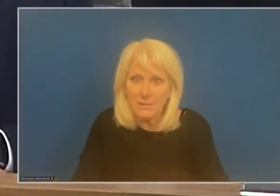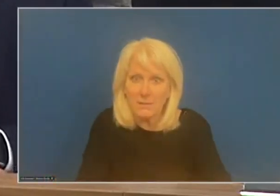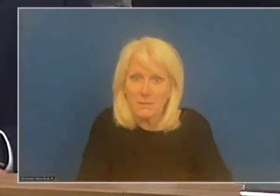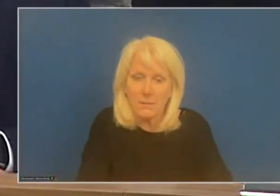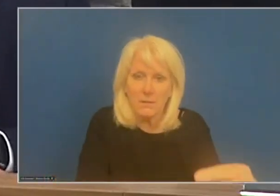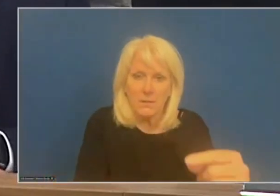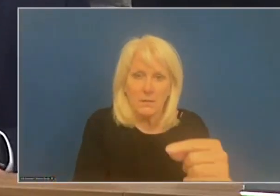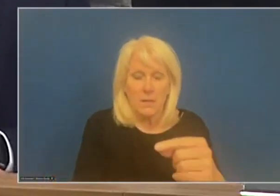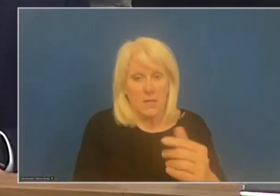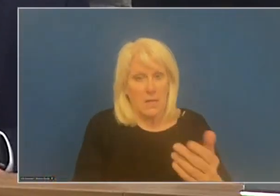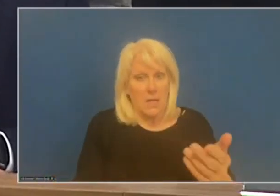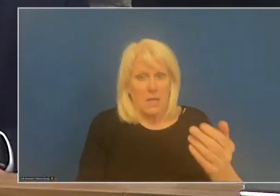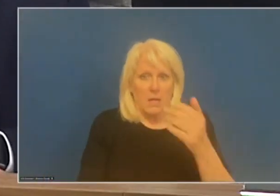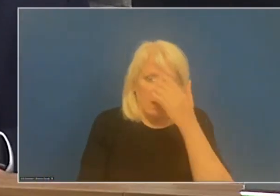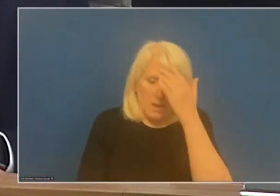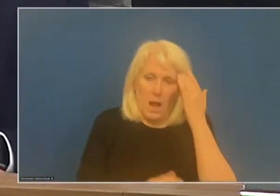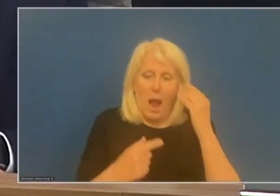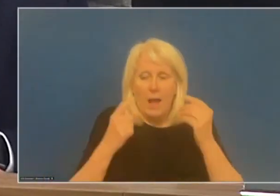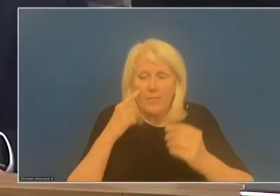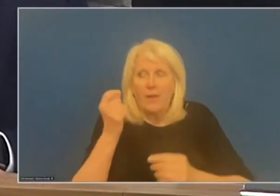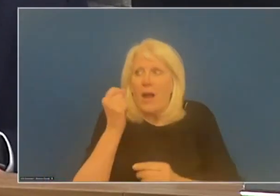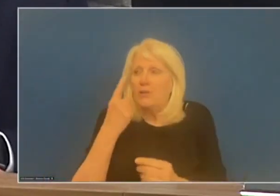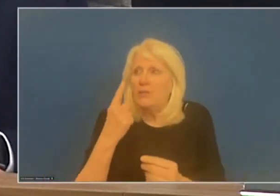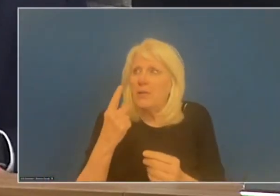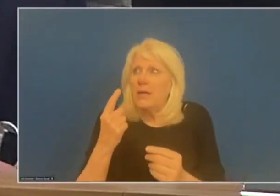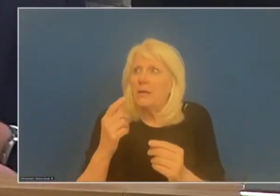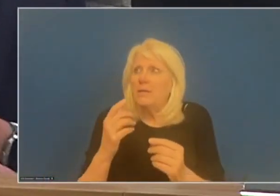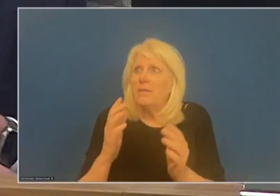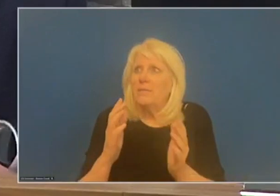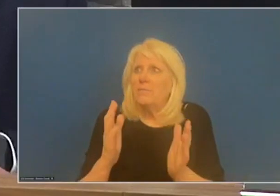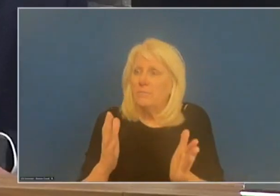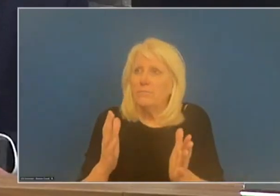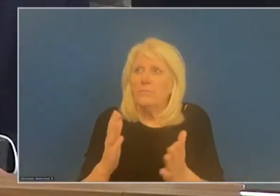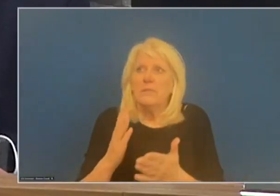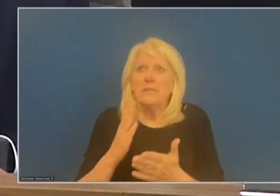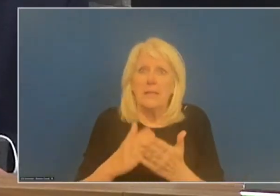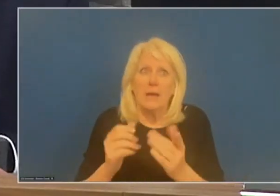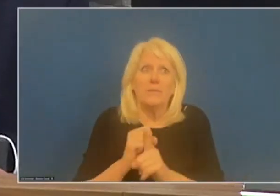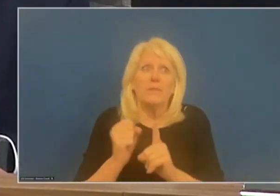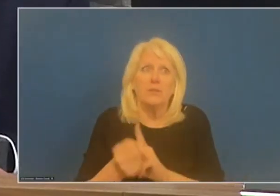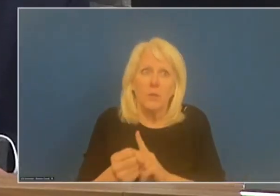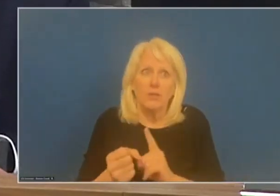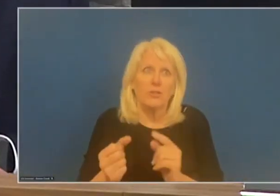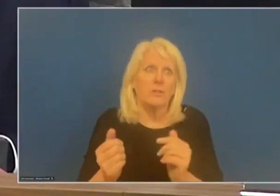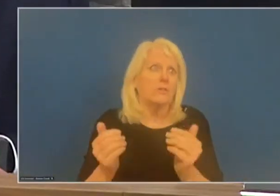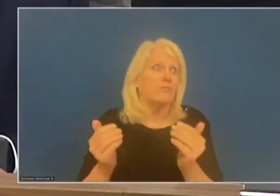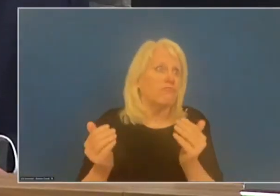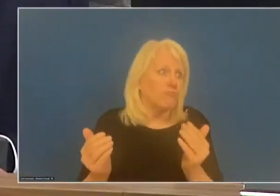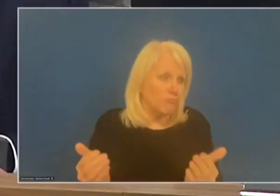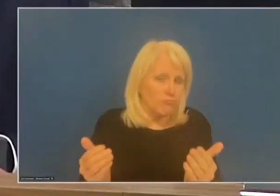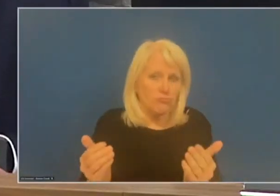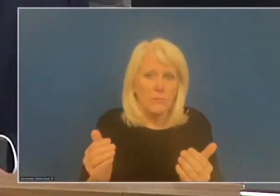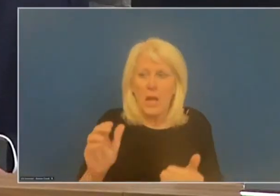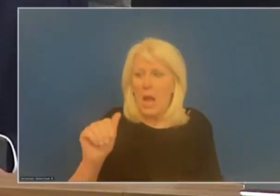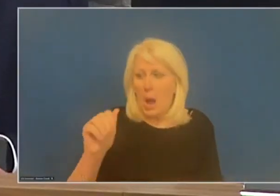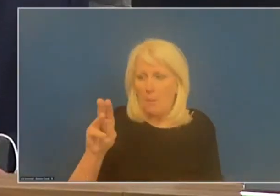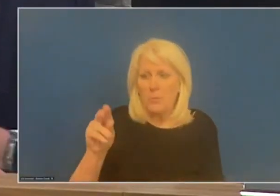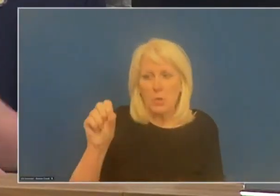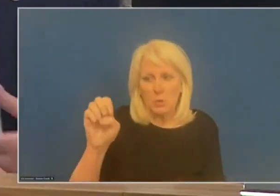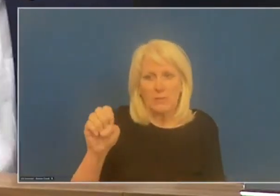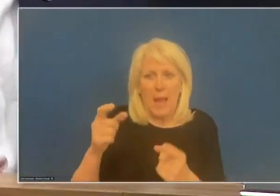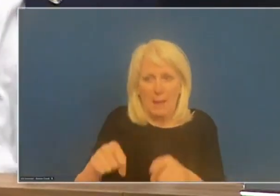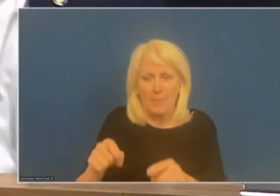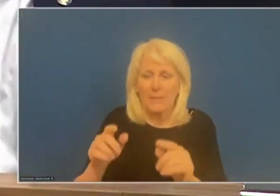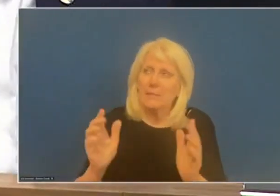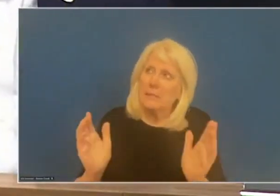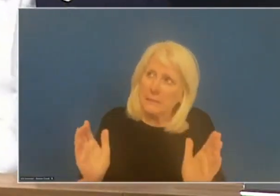And while I think I understand that there are some circumstances where abuse may warrant